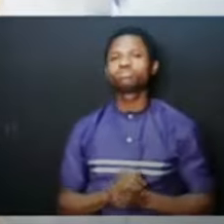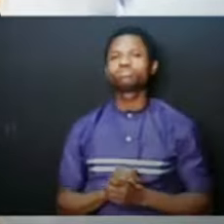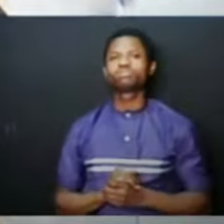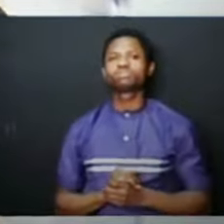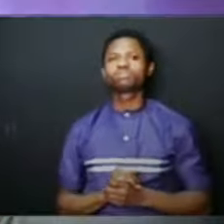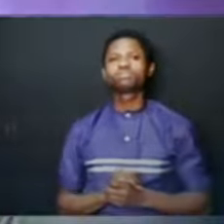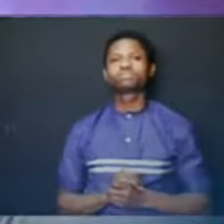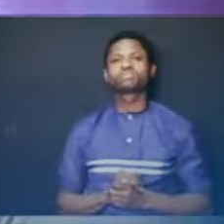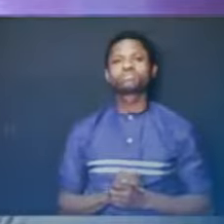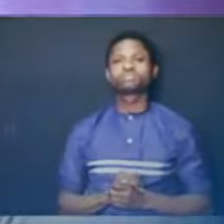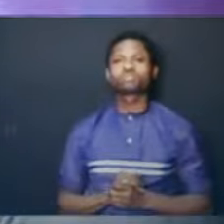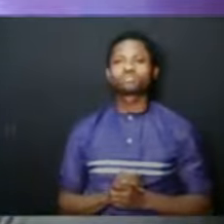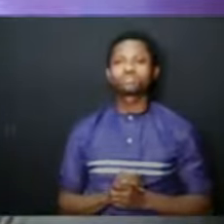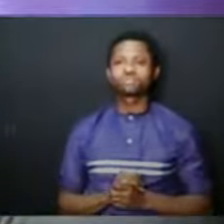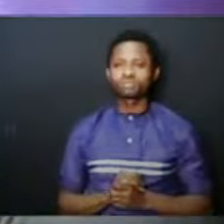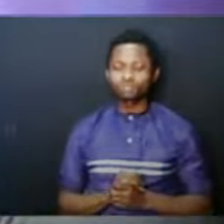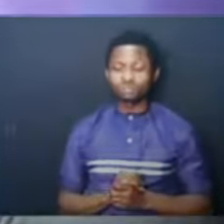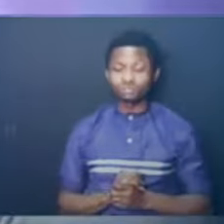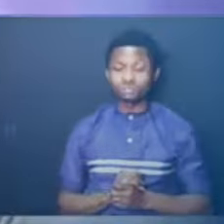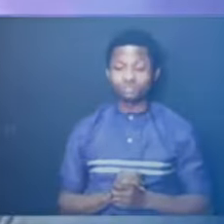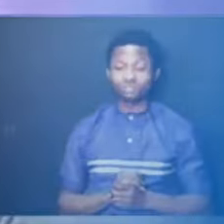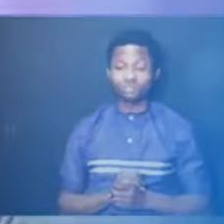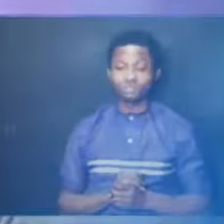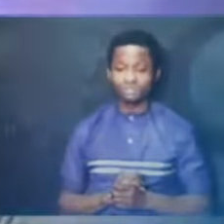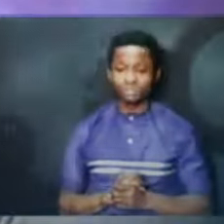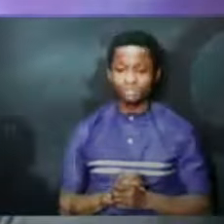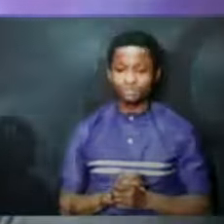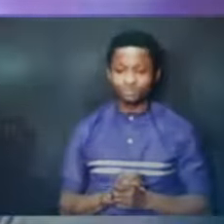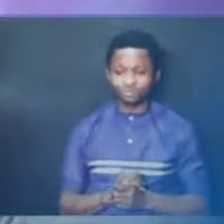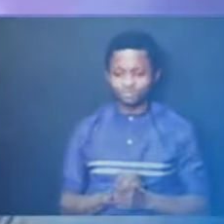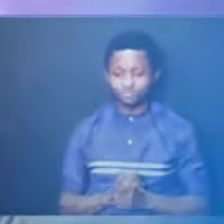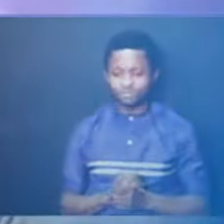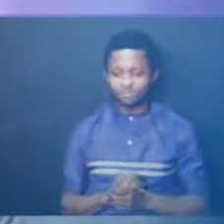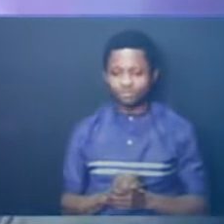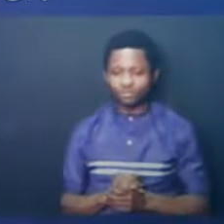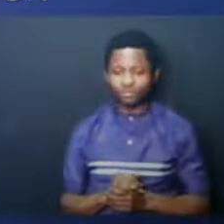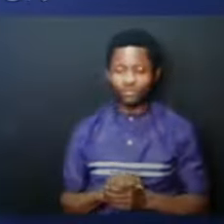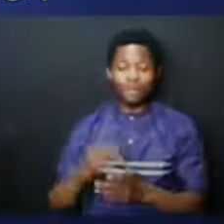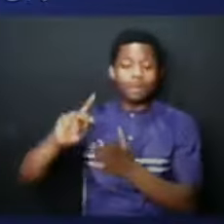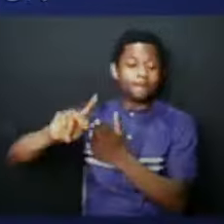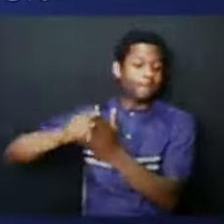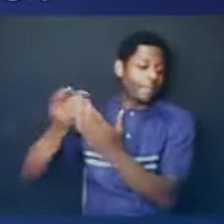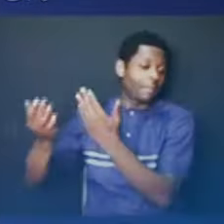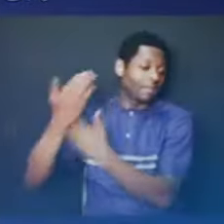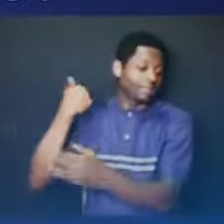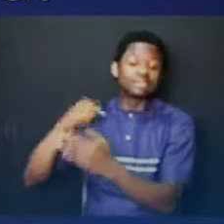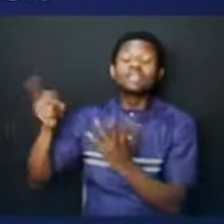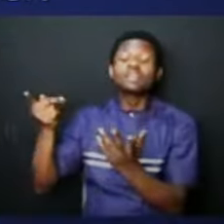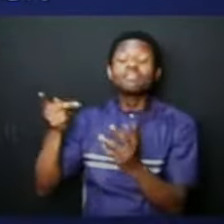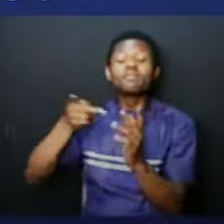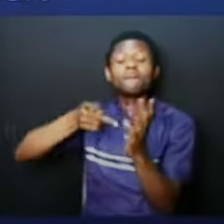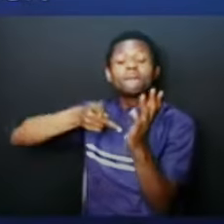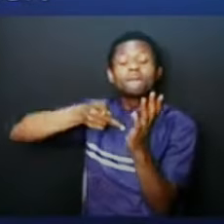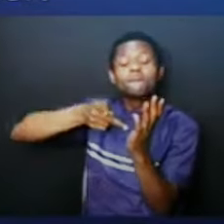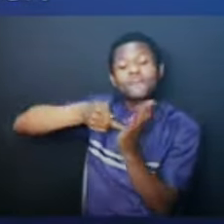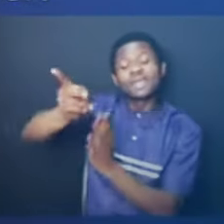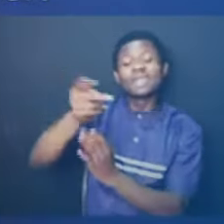manner. See, repaying evil for evil is a common practice in the world.